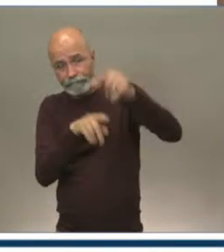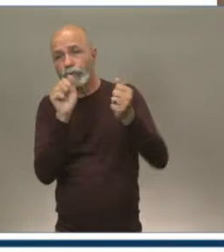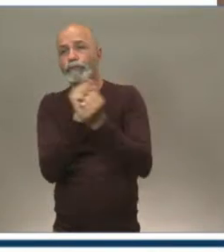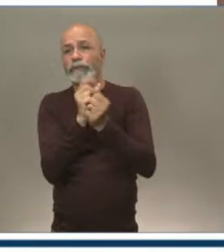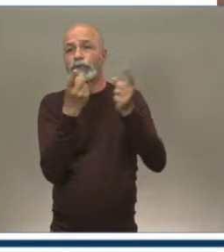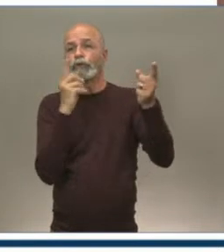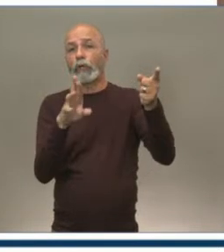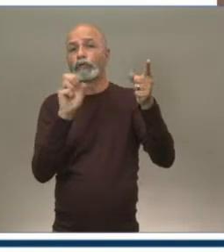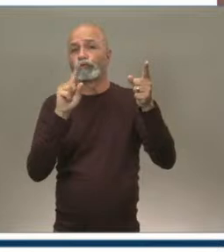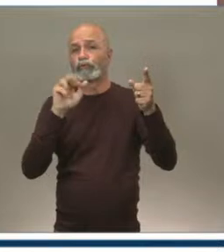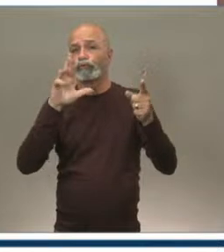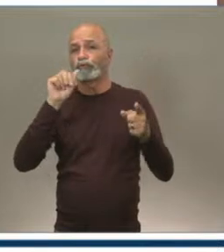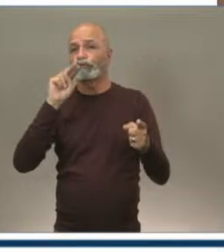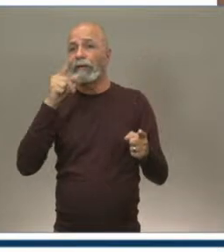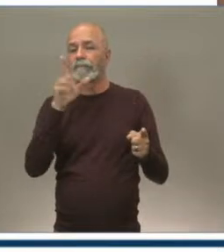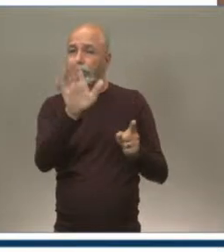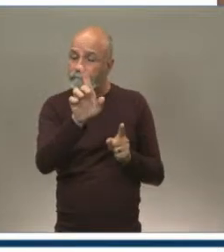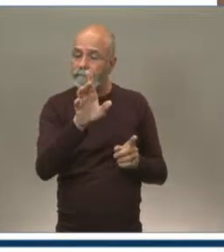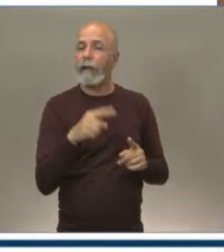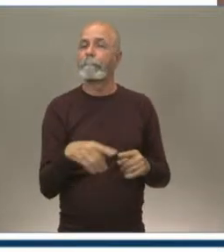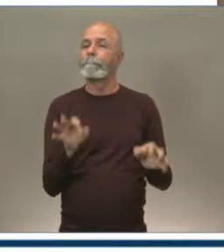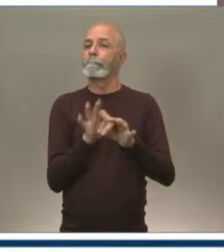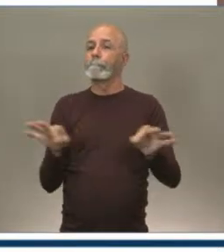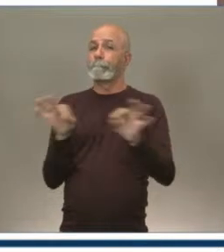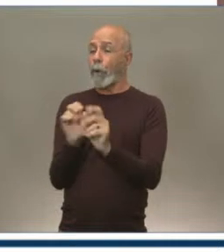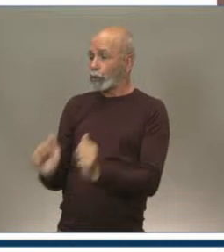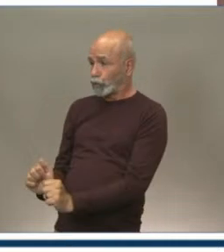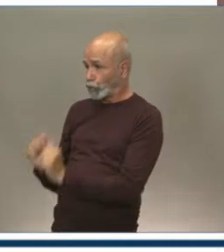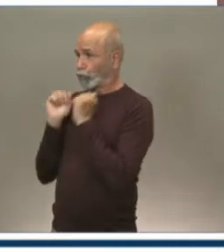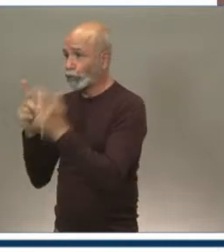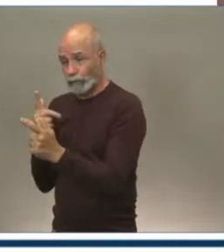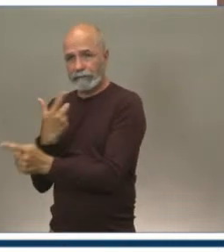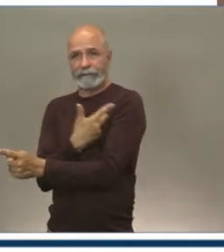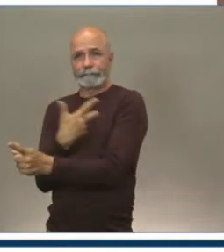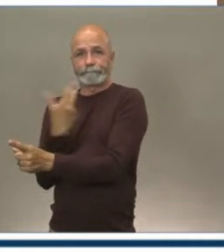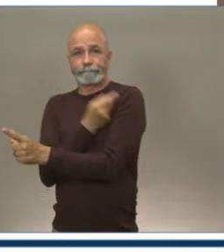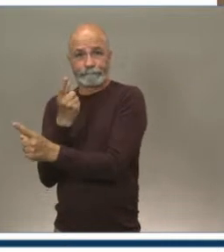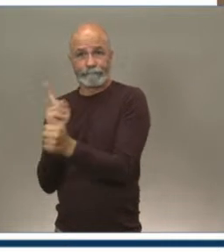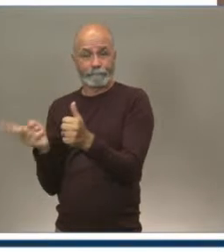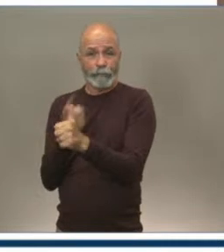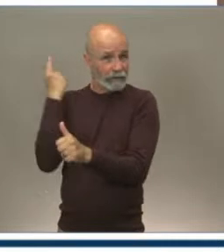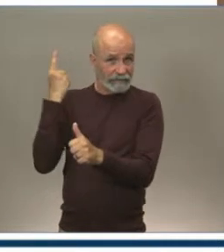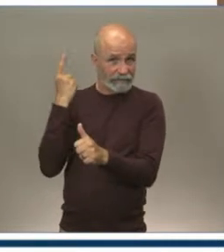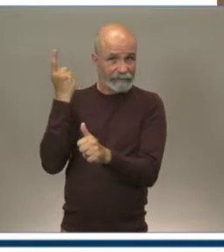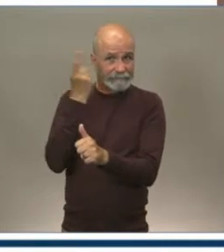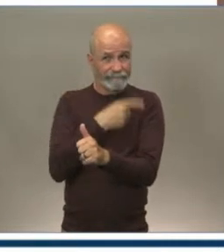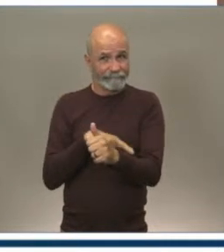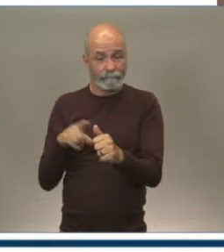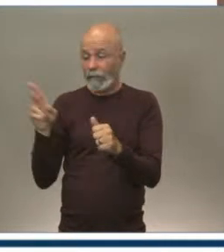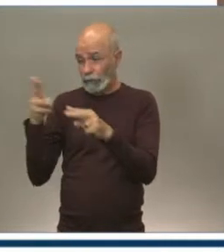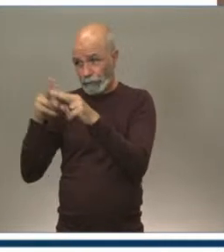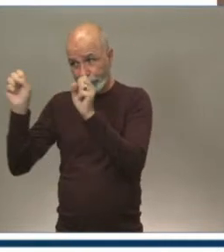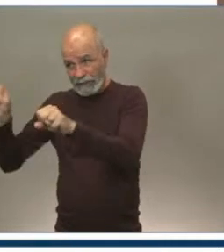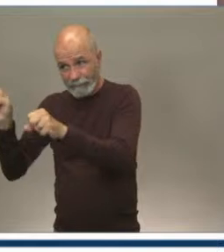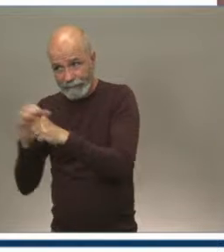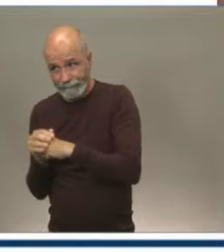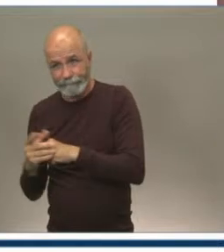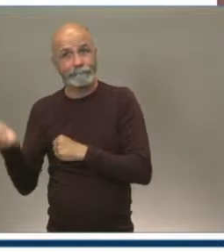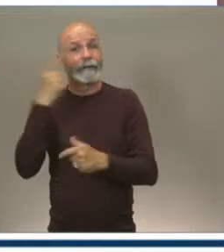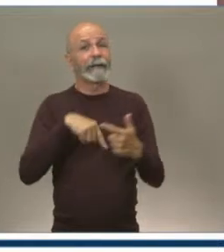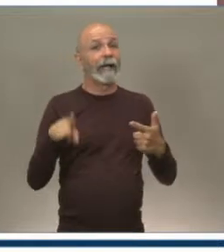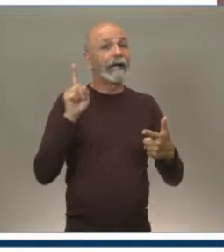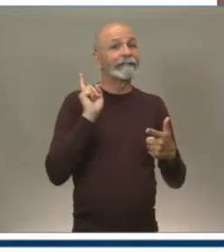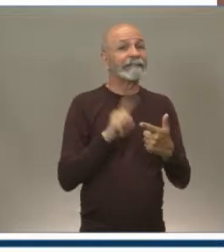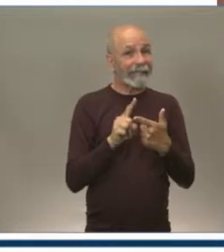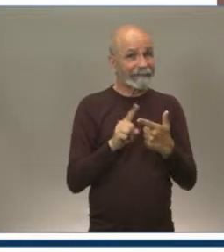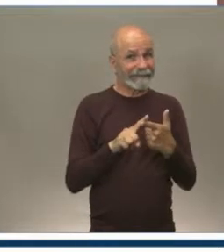a province is get everybody vaccinated with at least one injection as soon as possible, and then follow that up with